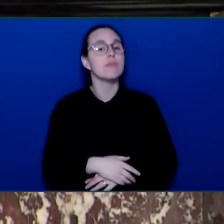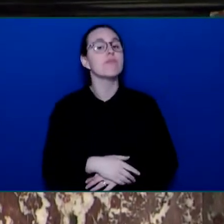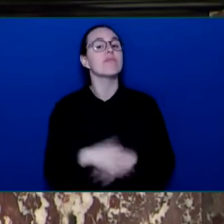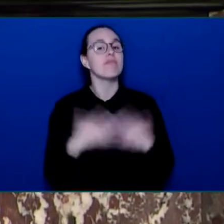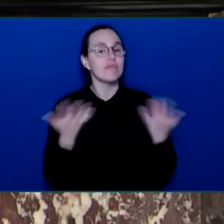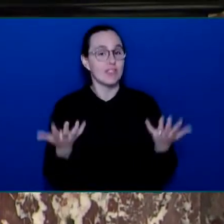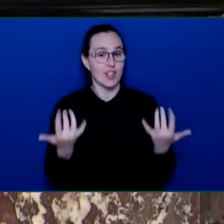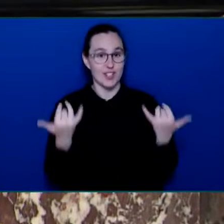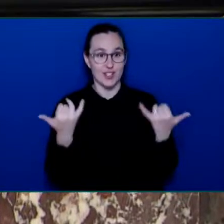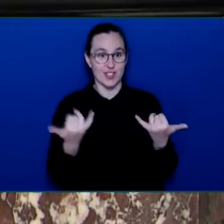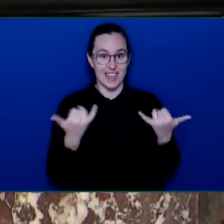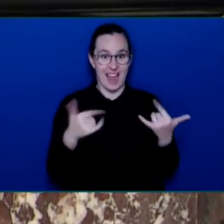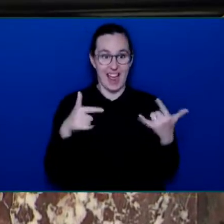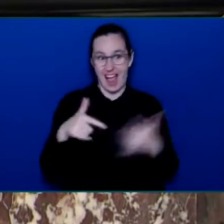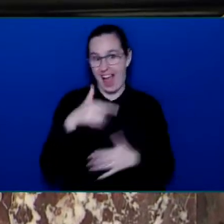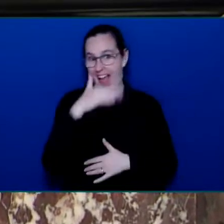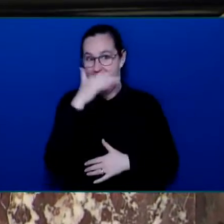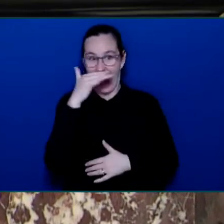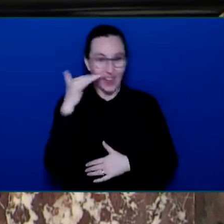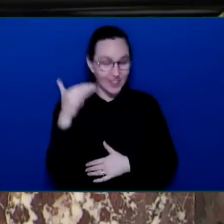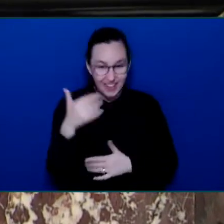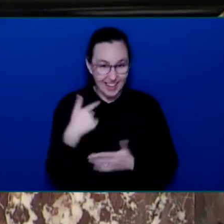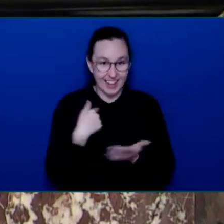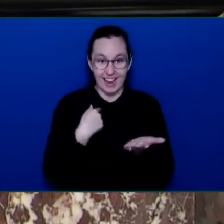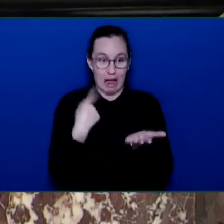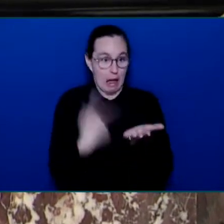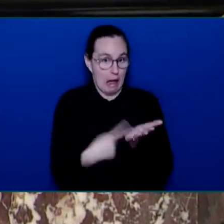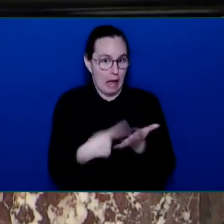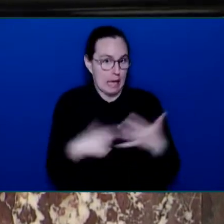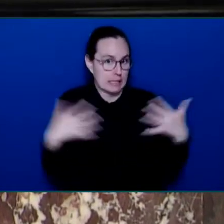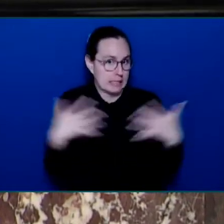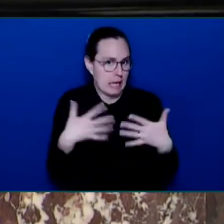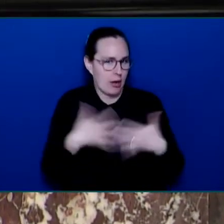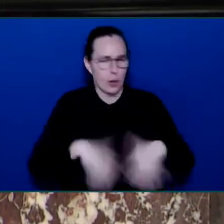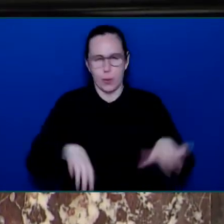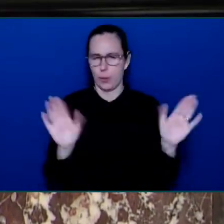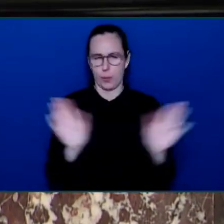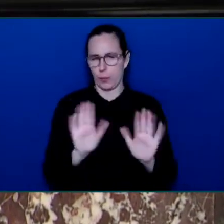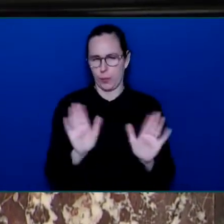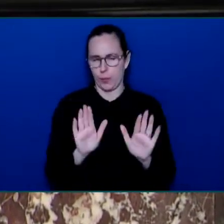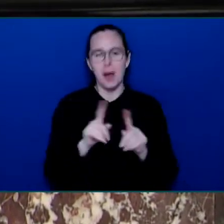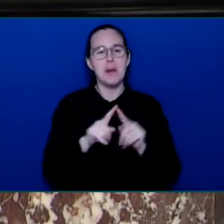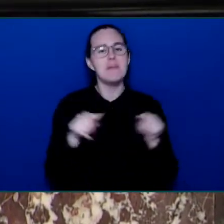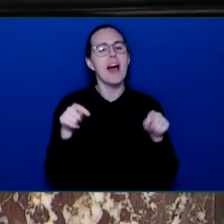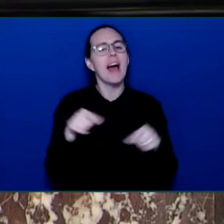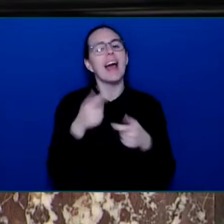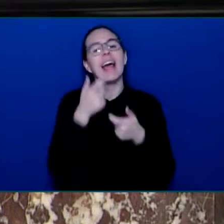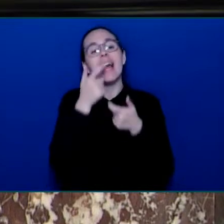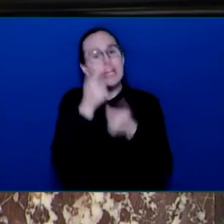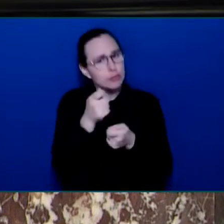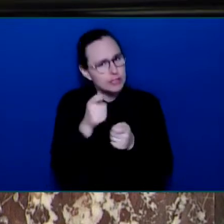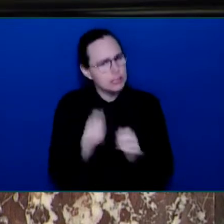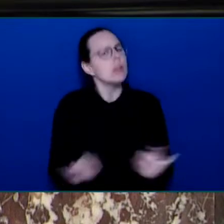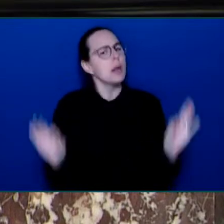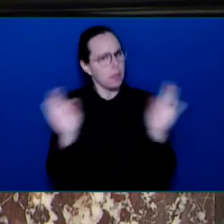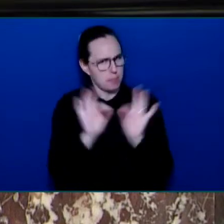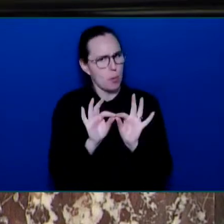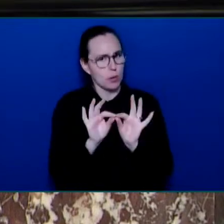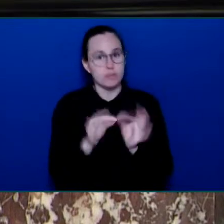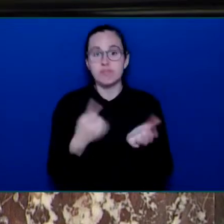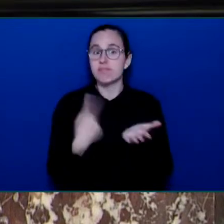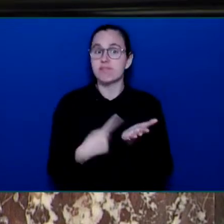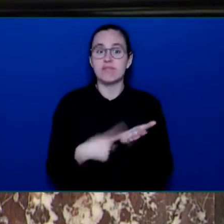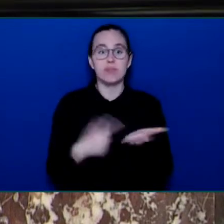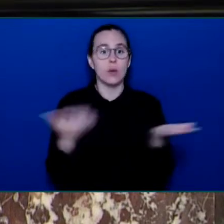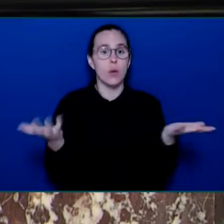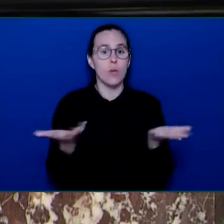but something that's interesting and important. I'm going to talk about washrooms, particularly a washroom in this building, the